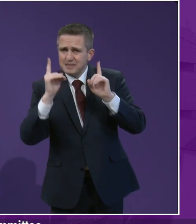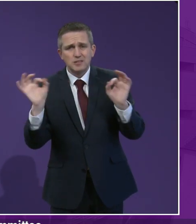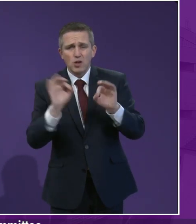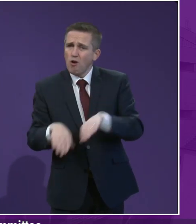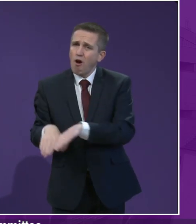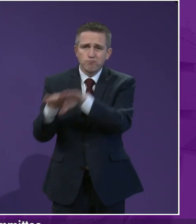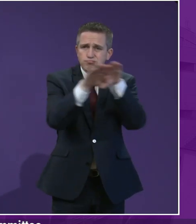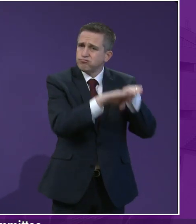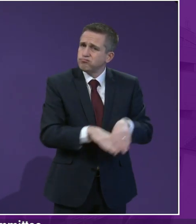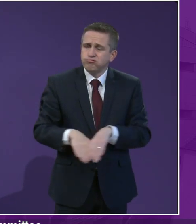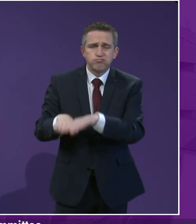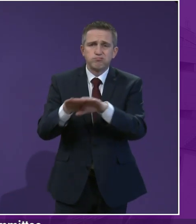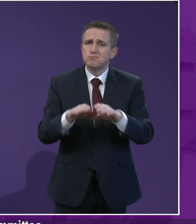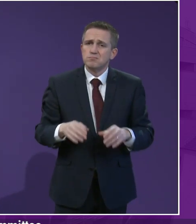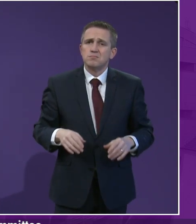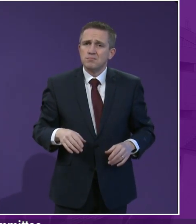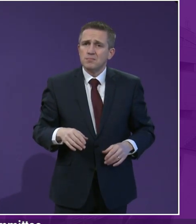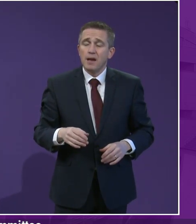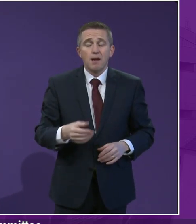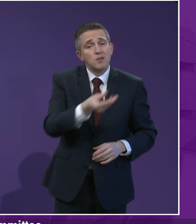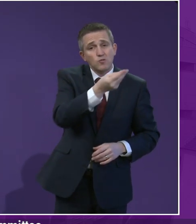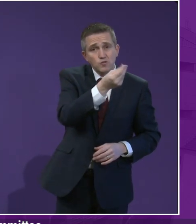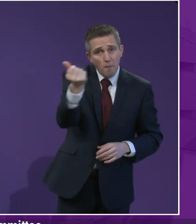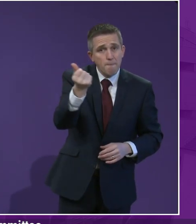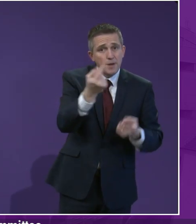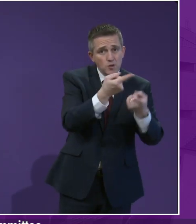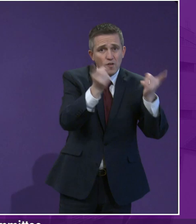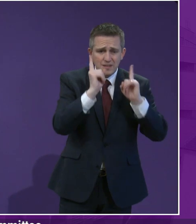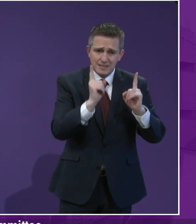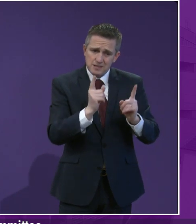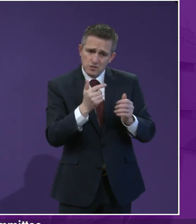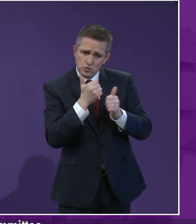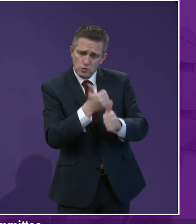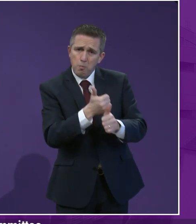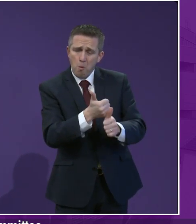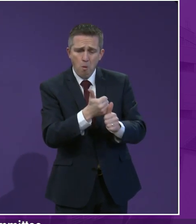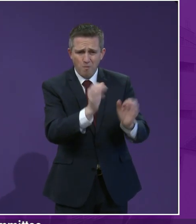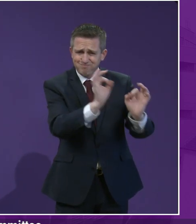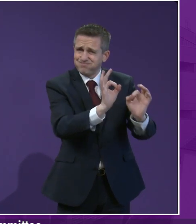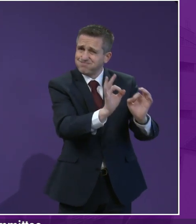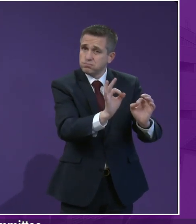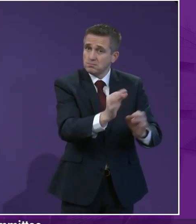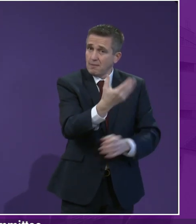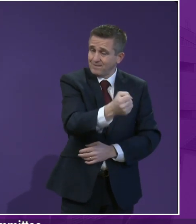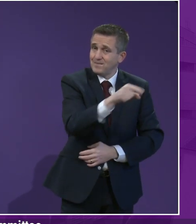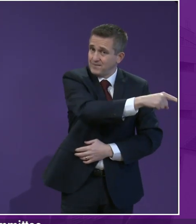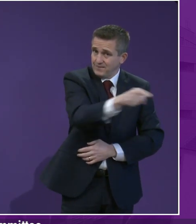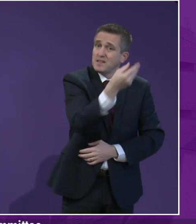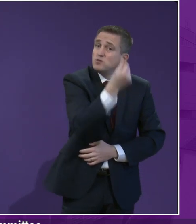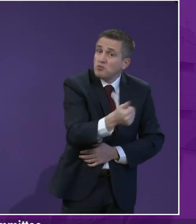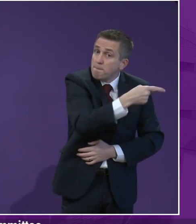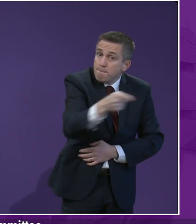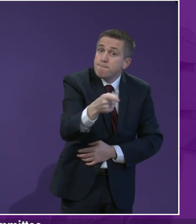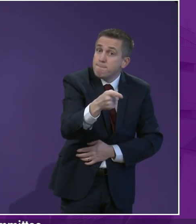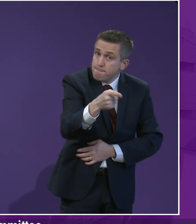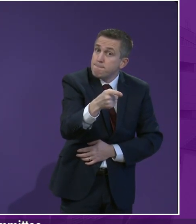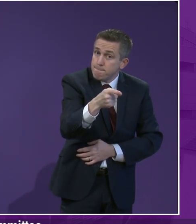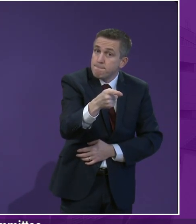situations, with different levels of support and different opportunities to access that support. I